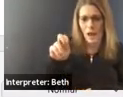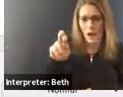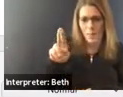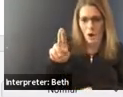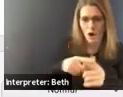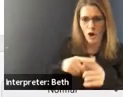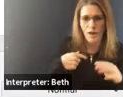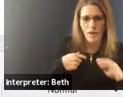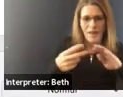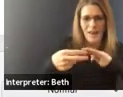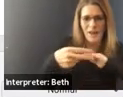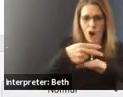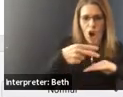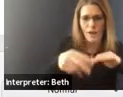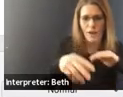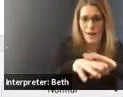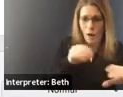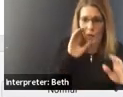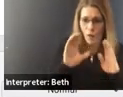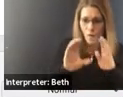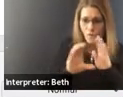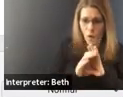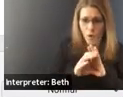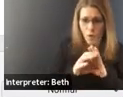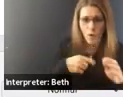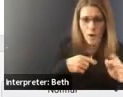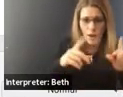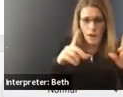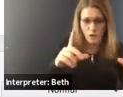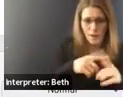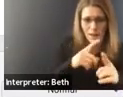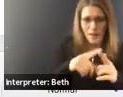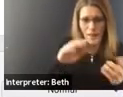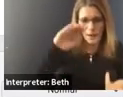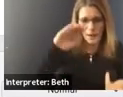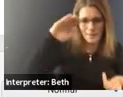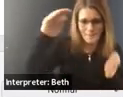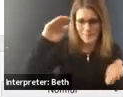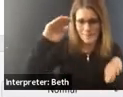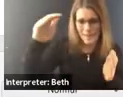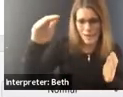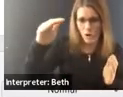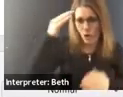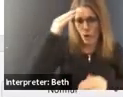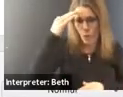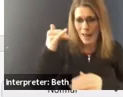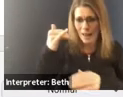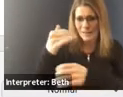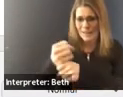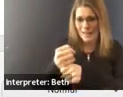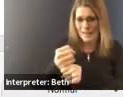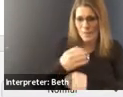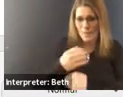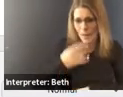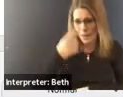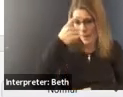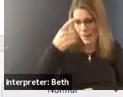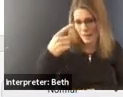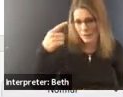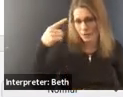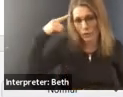it here and mirrored it so I could get my mind to think differently. And this is 100% digital. But Kim,